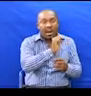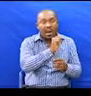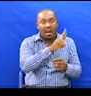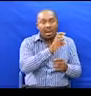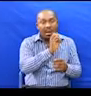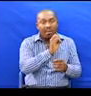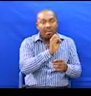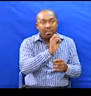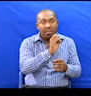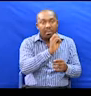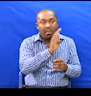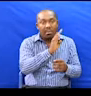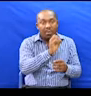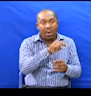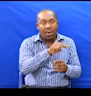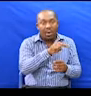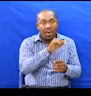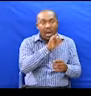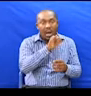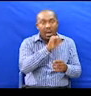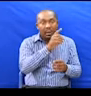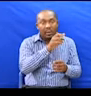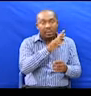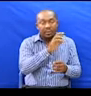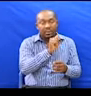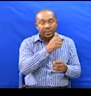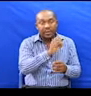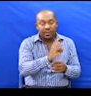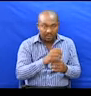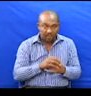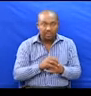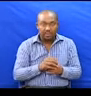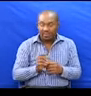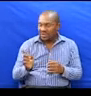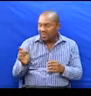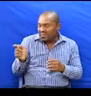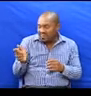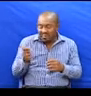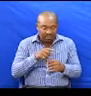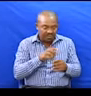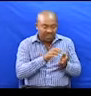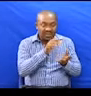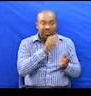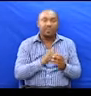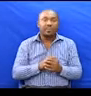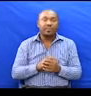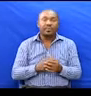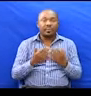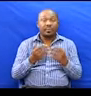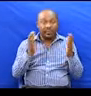same. Are we together, my student? Yeah. So that is, but after that, let us